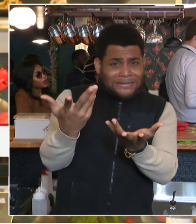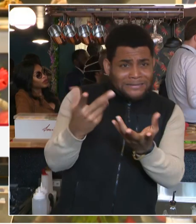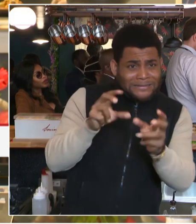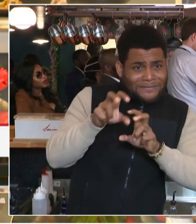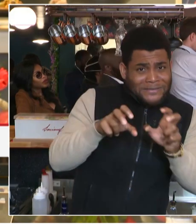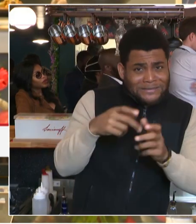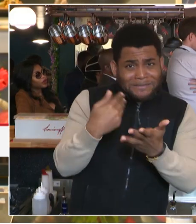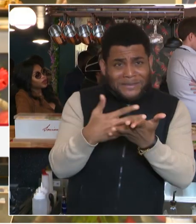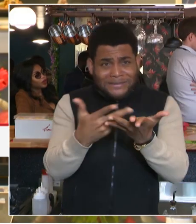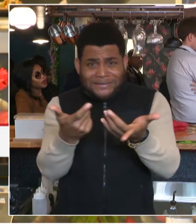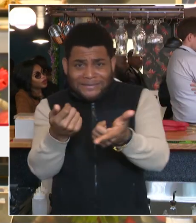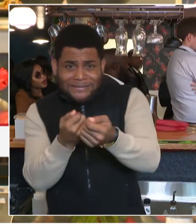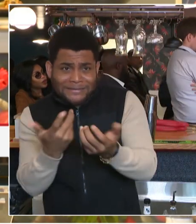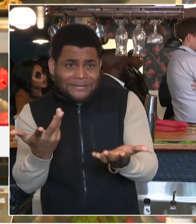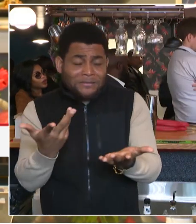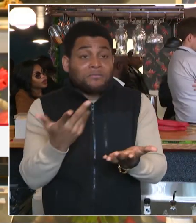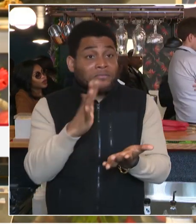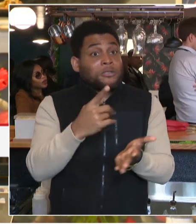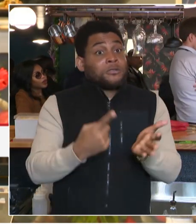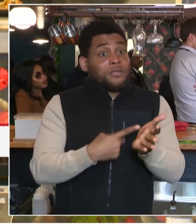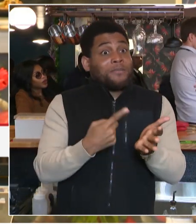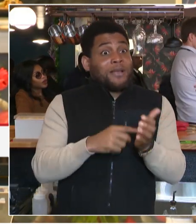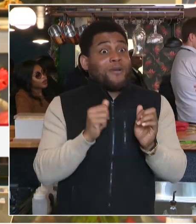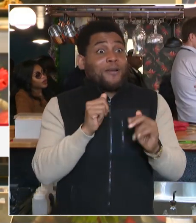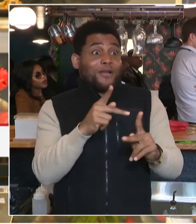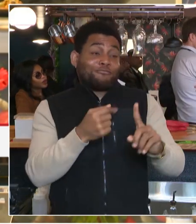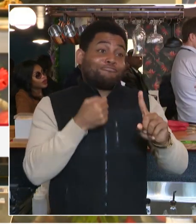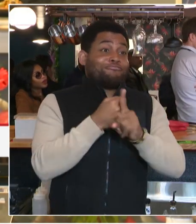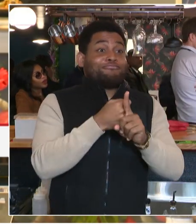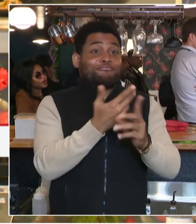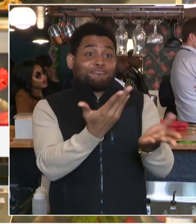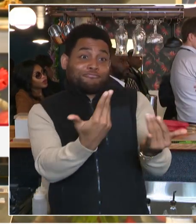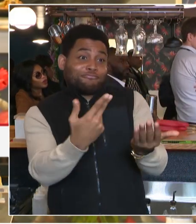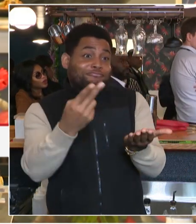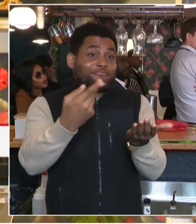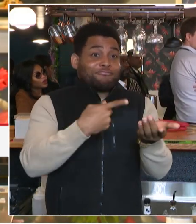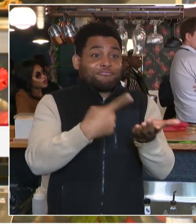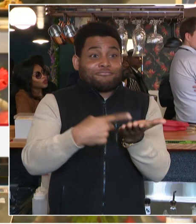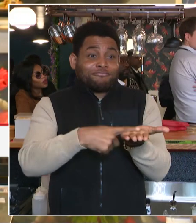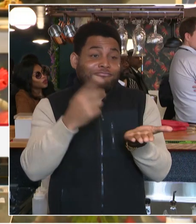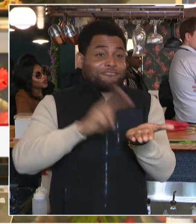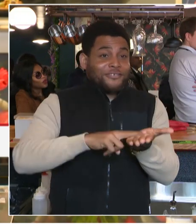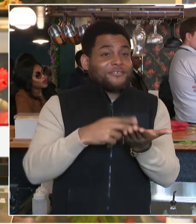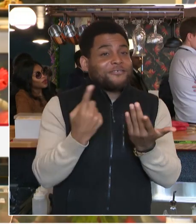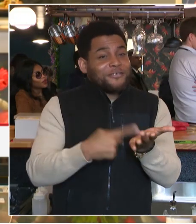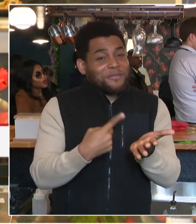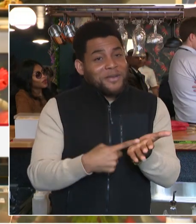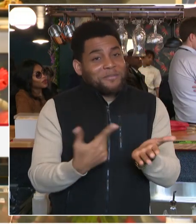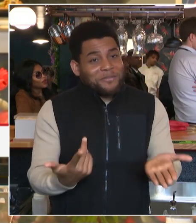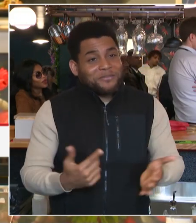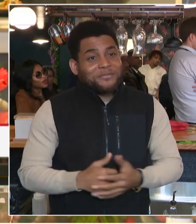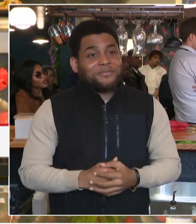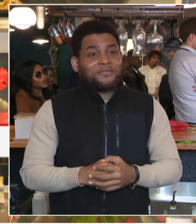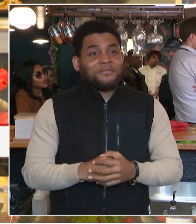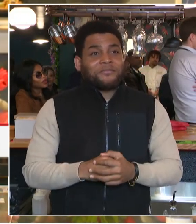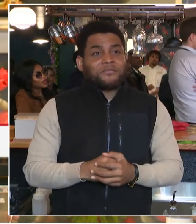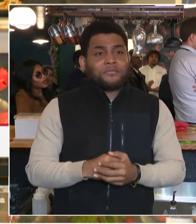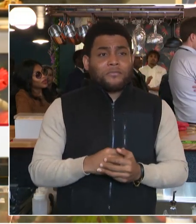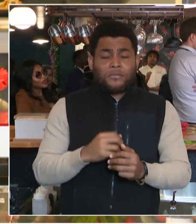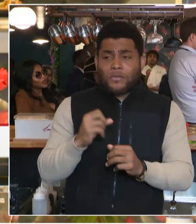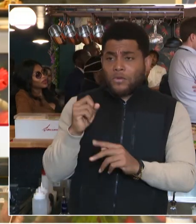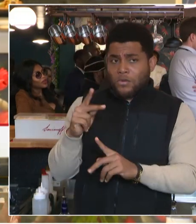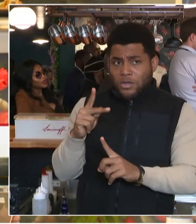to close on some opportunities. Did you speak specifically to anyone about the RFK project on this trip?